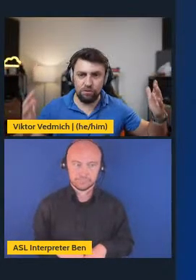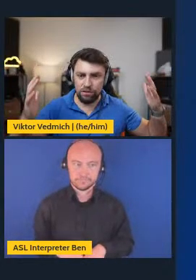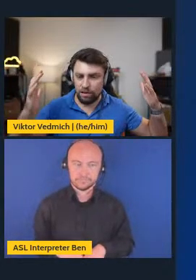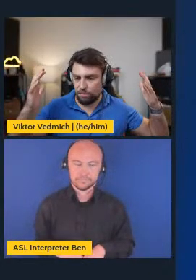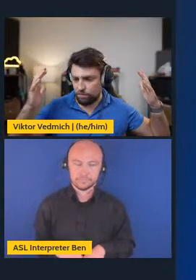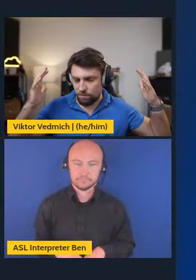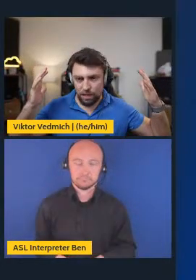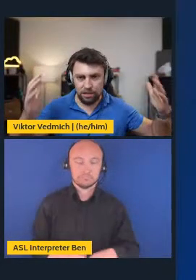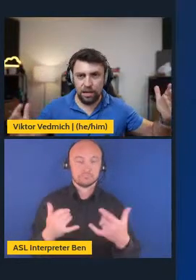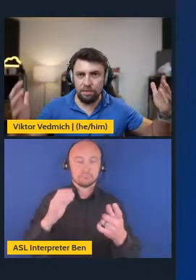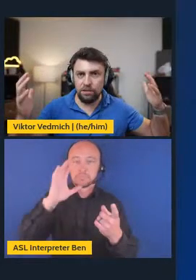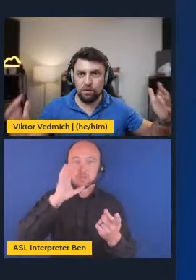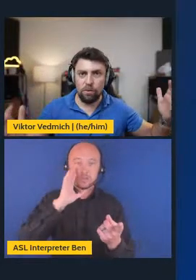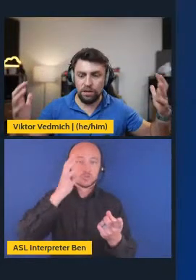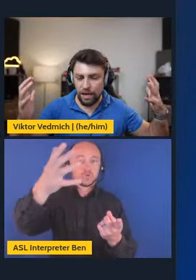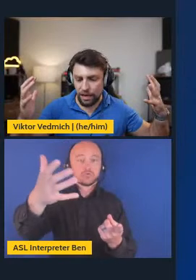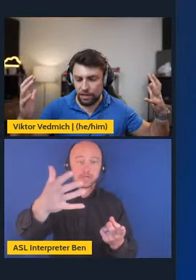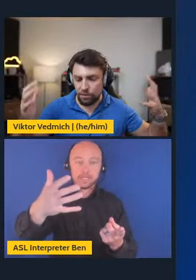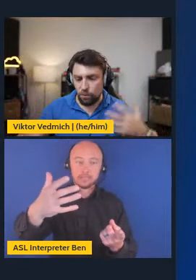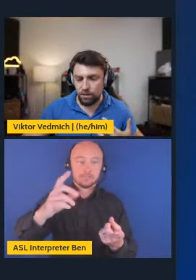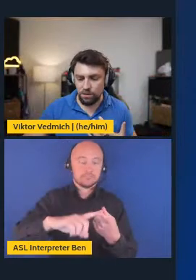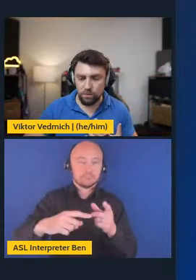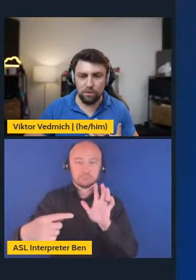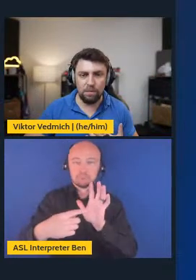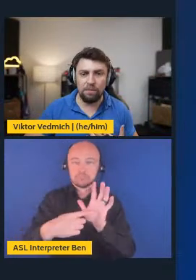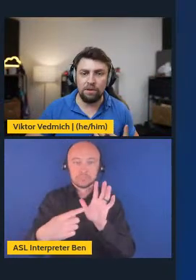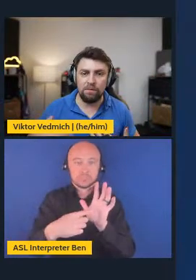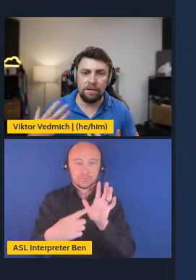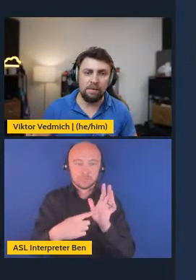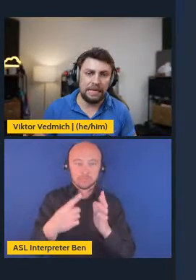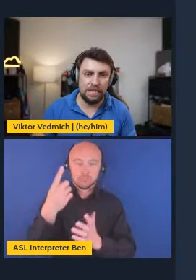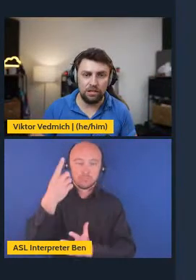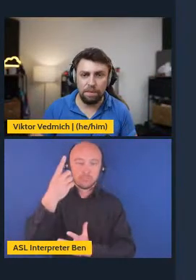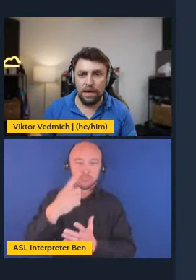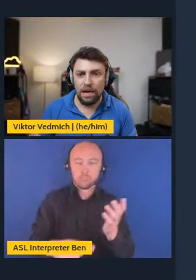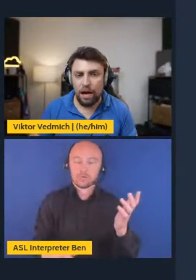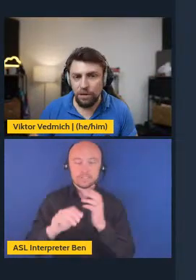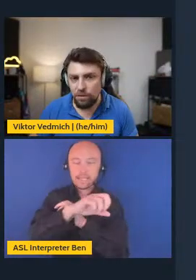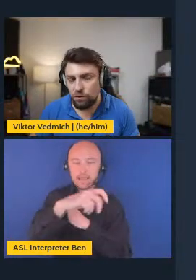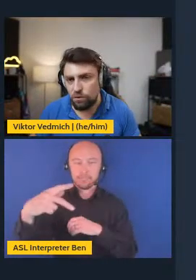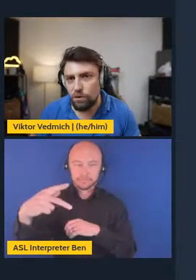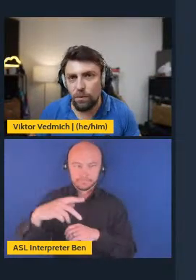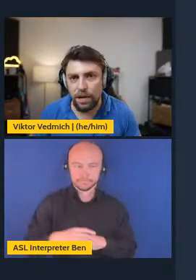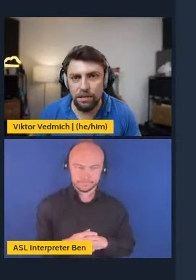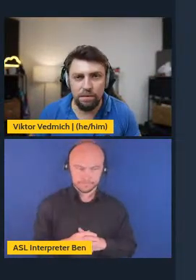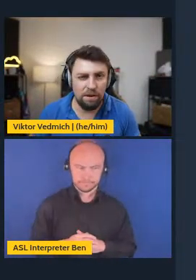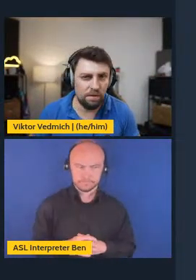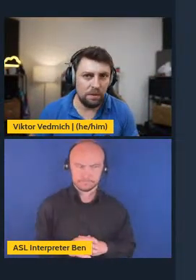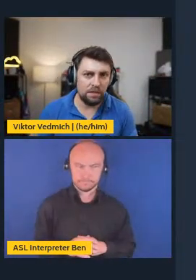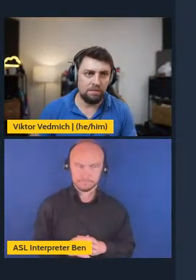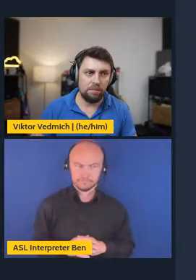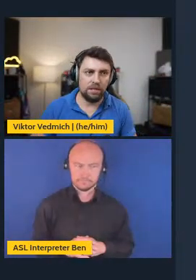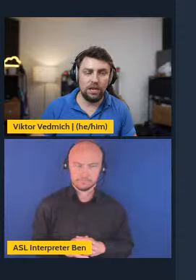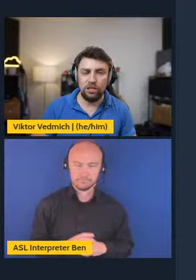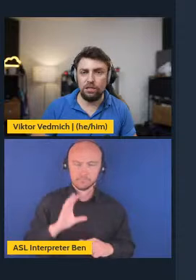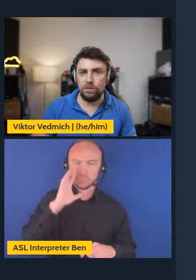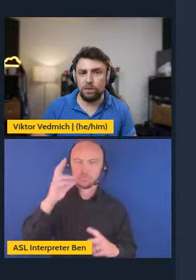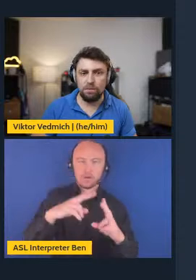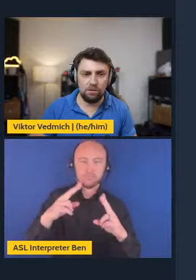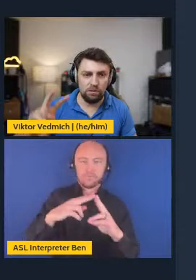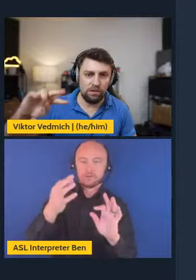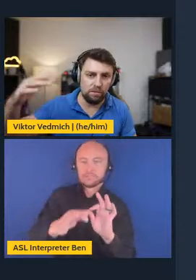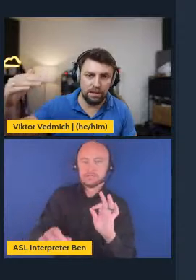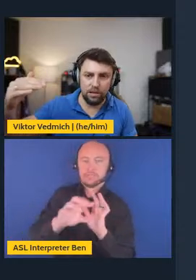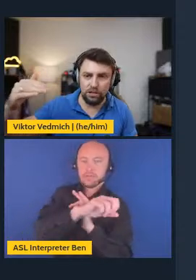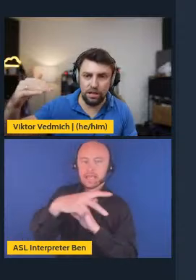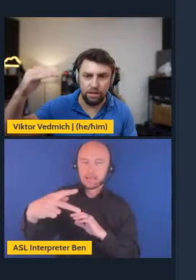do some like demo and so on. And what will be as my application? I'm going to create very, very simple application. It will be